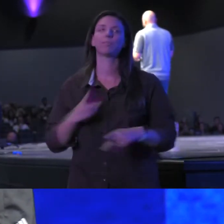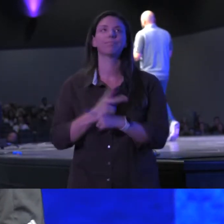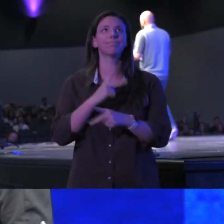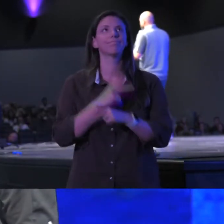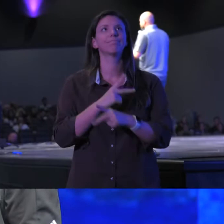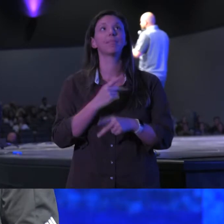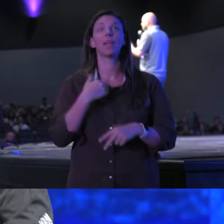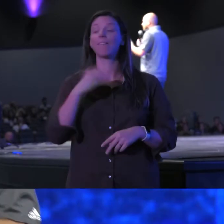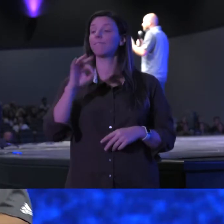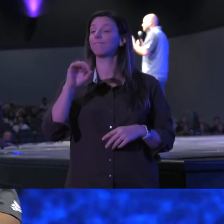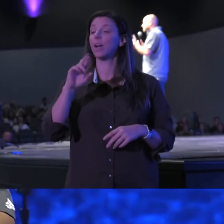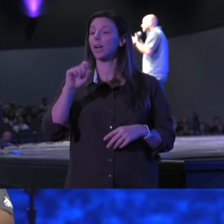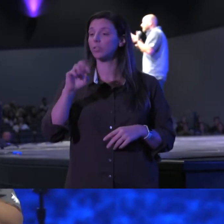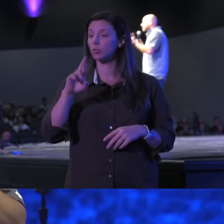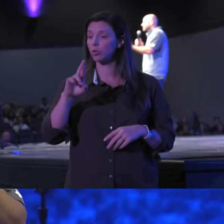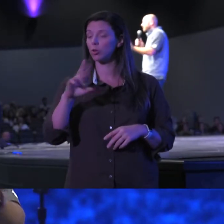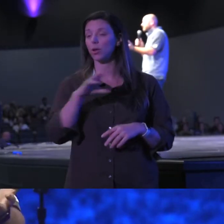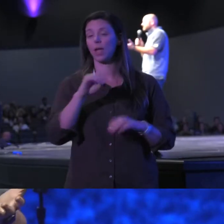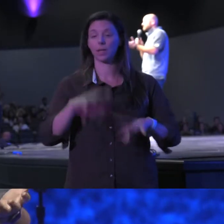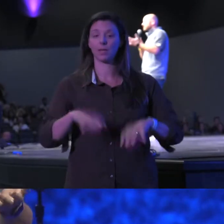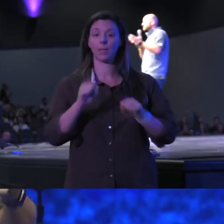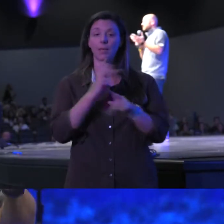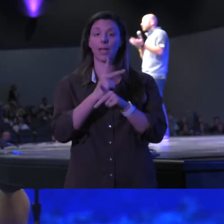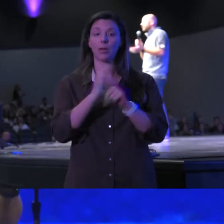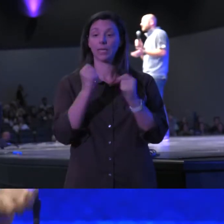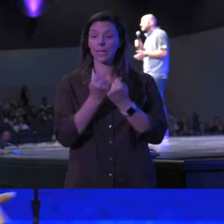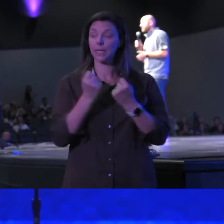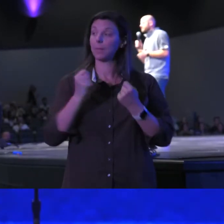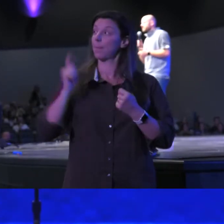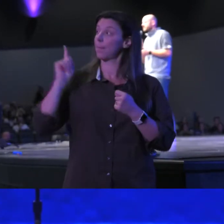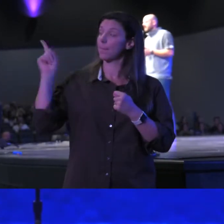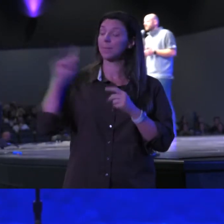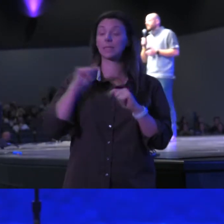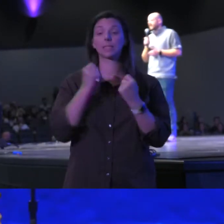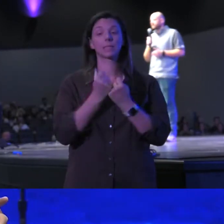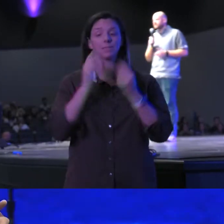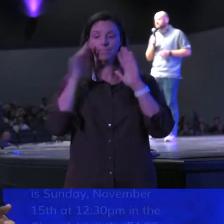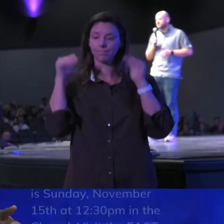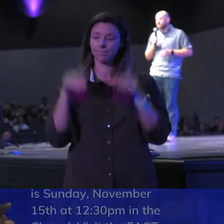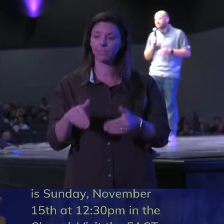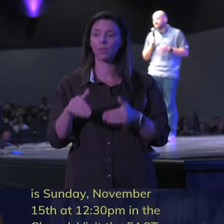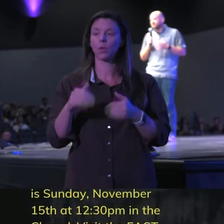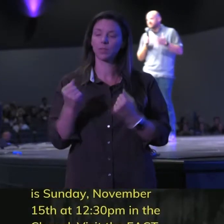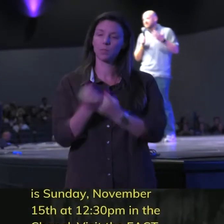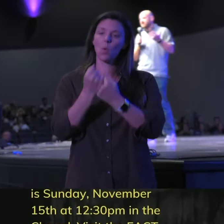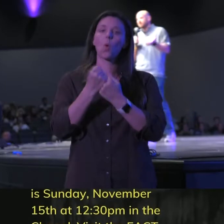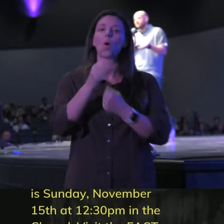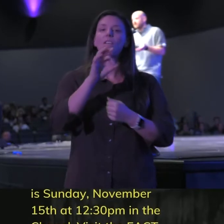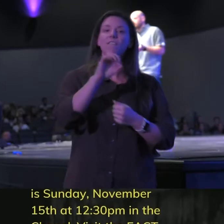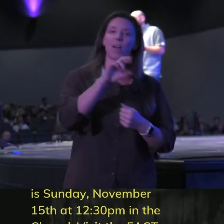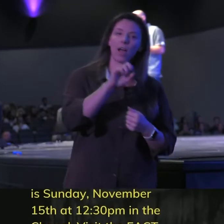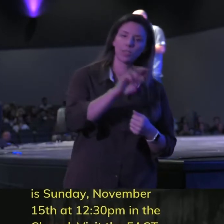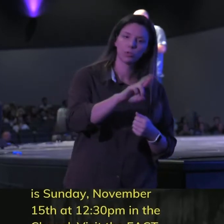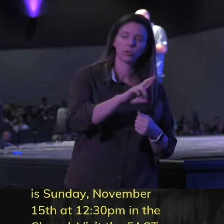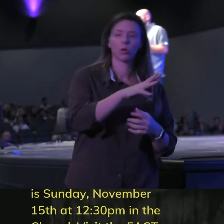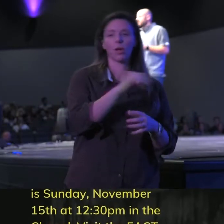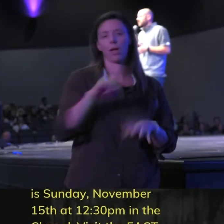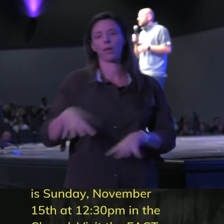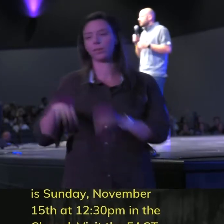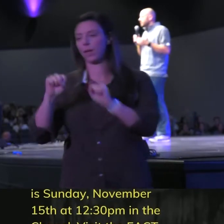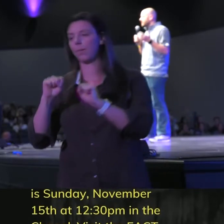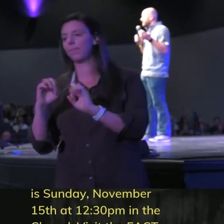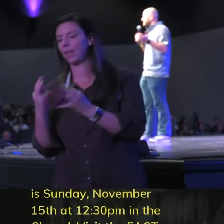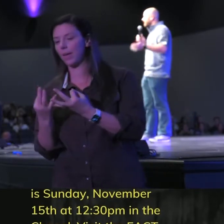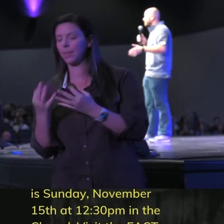care team, and they are focused on supporting foster and adoptive families. They take care of them by